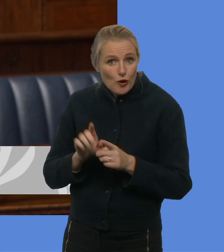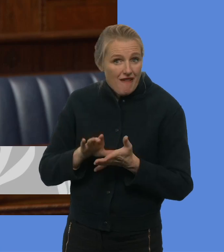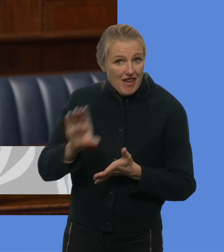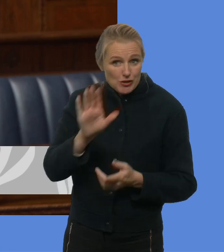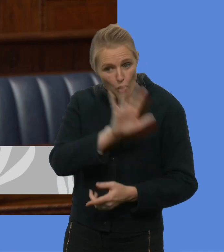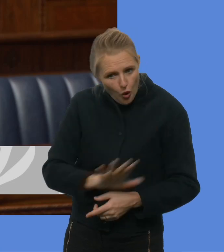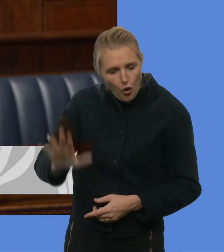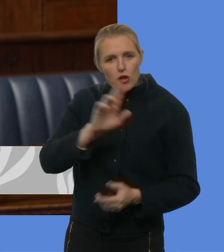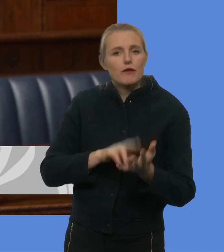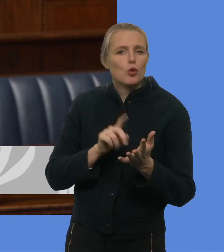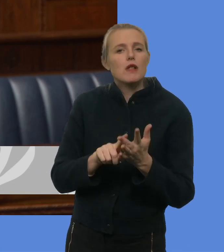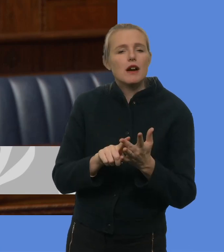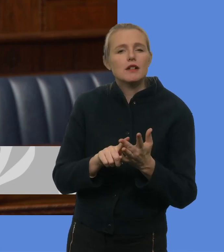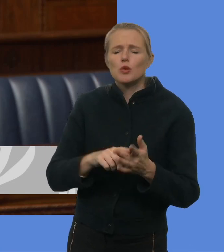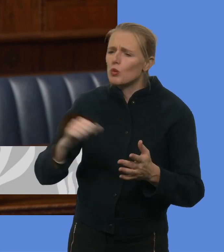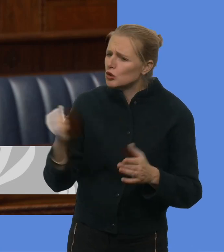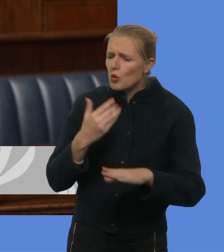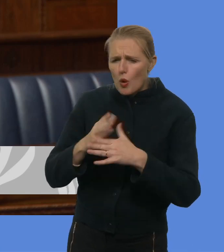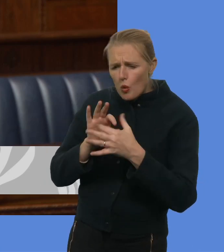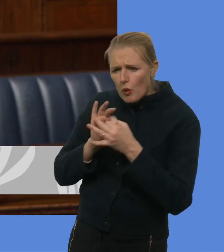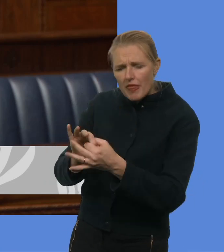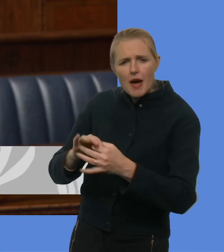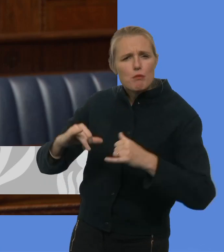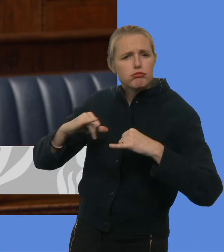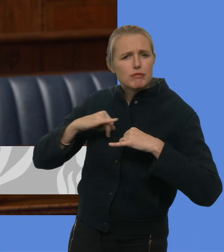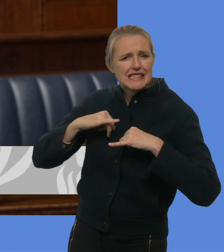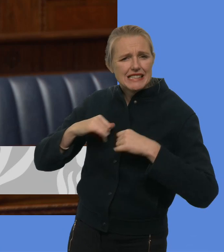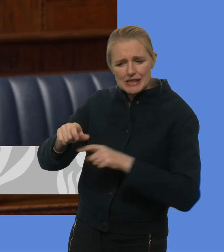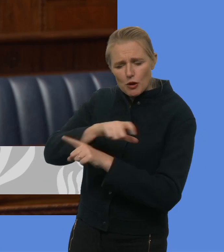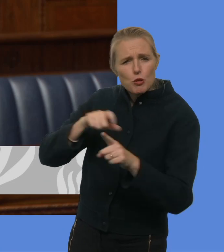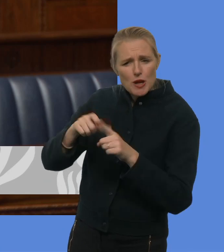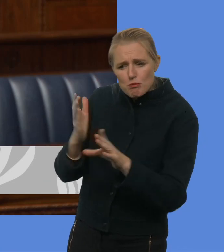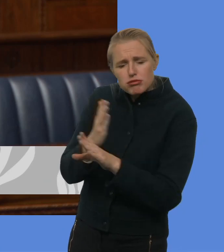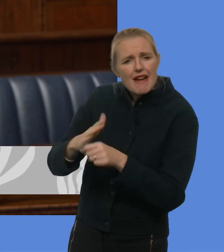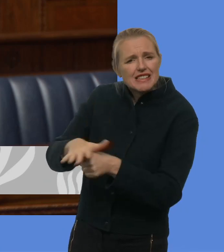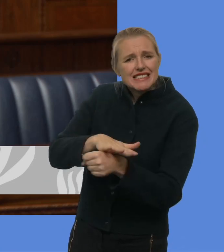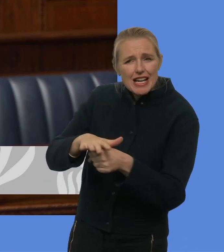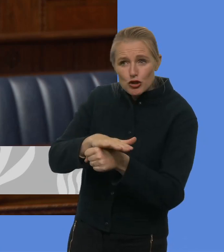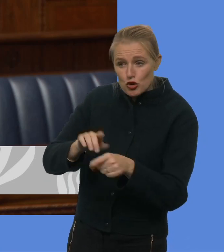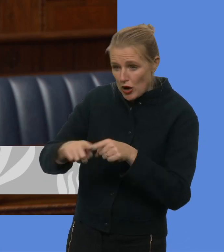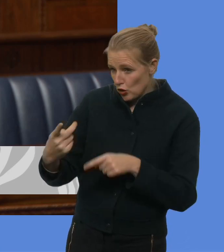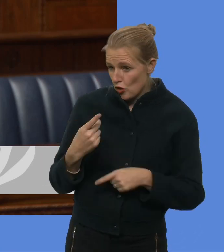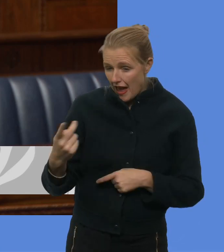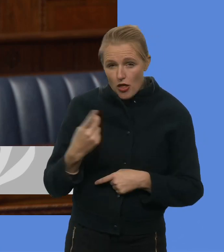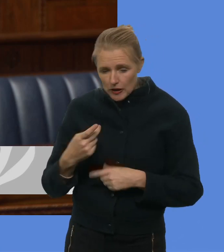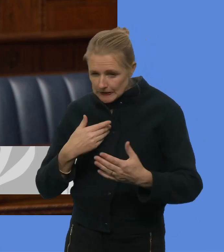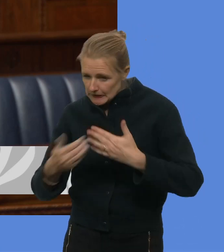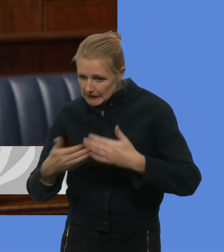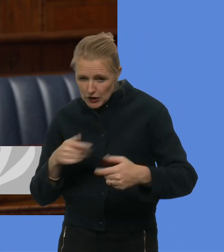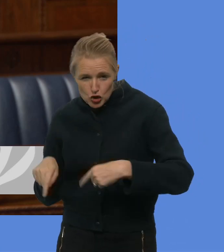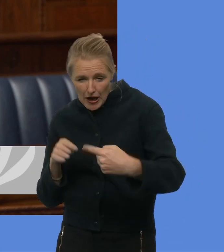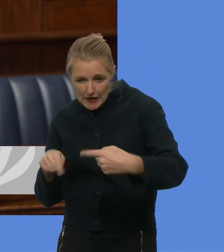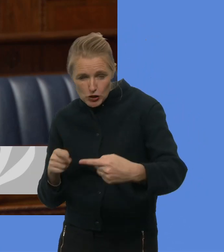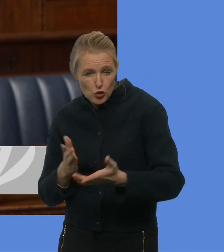very closely with the private sector and the business community, as I said, to find those solutions to the challenge that we face right now and to push through